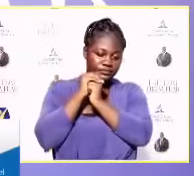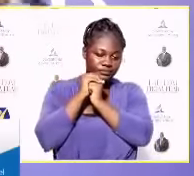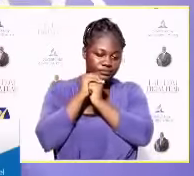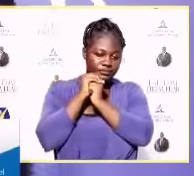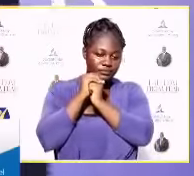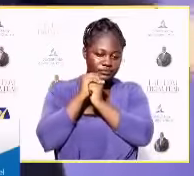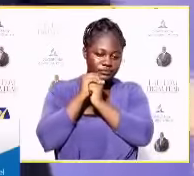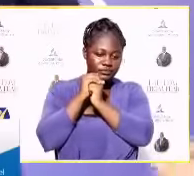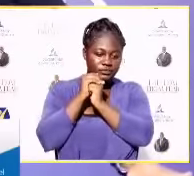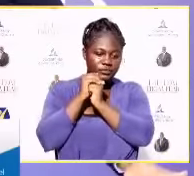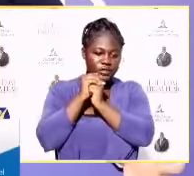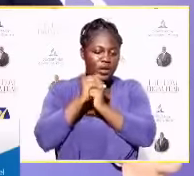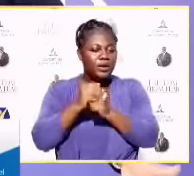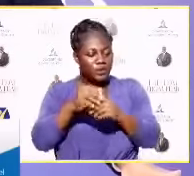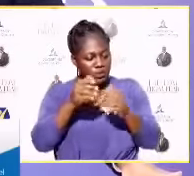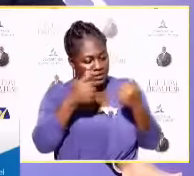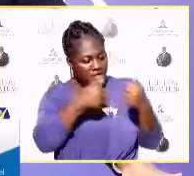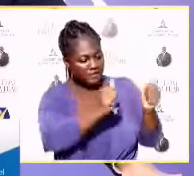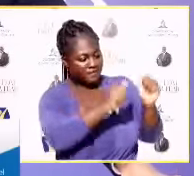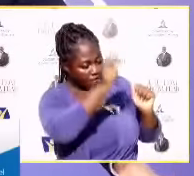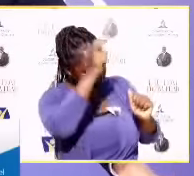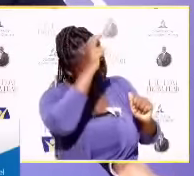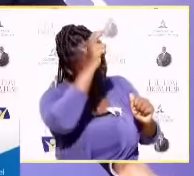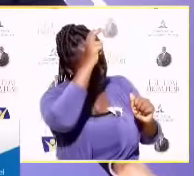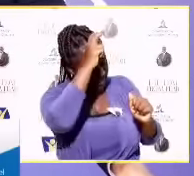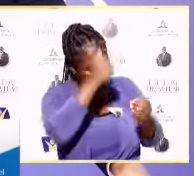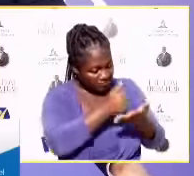We're helping Satan.